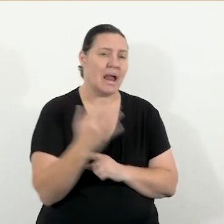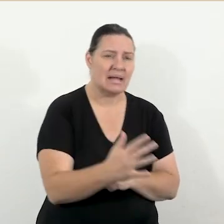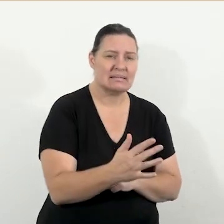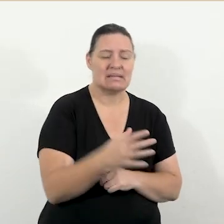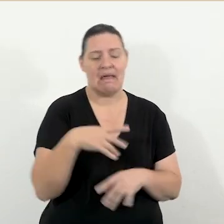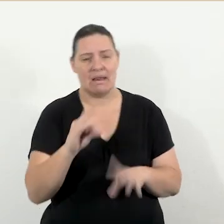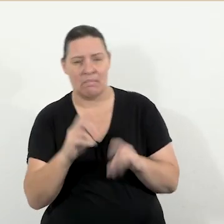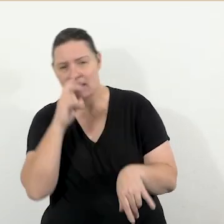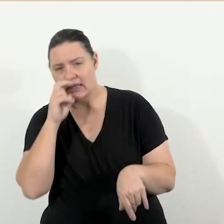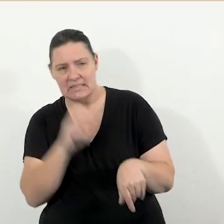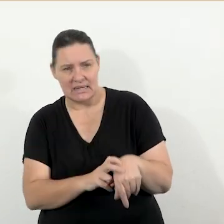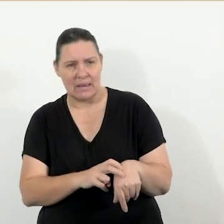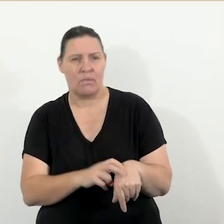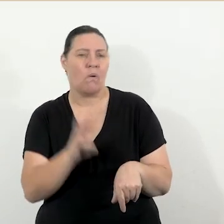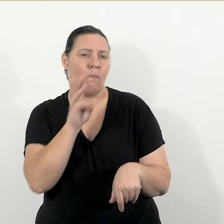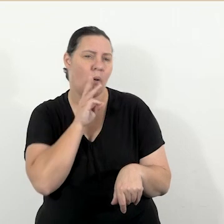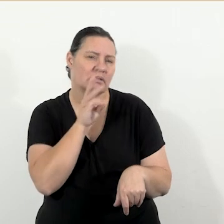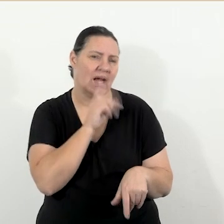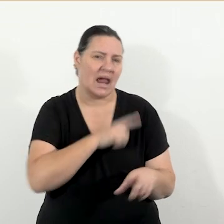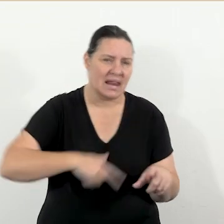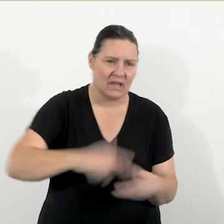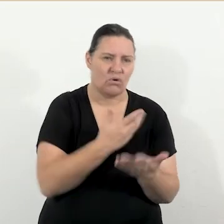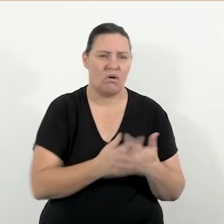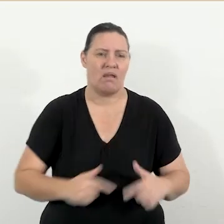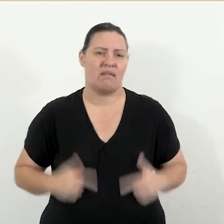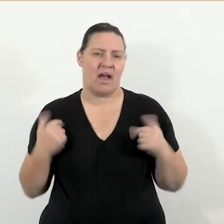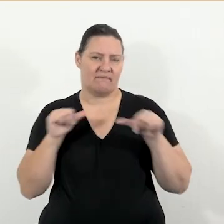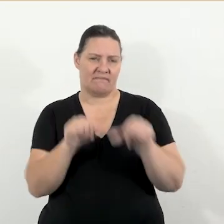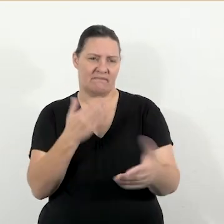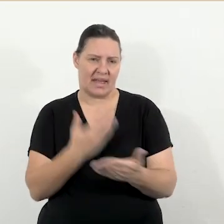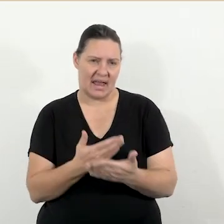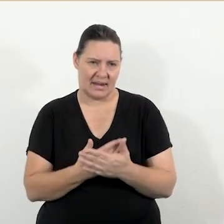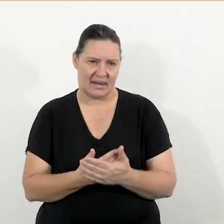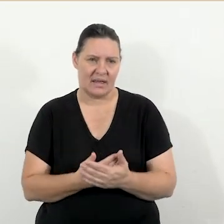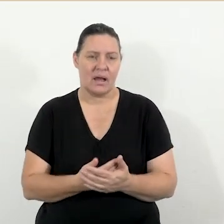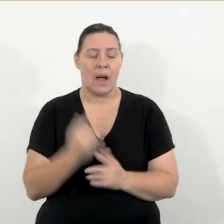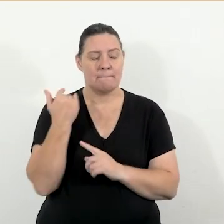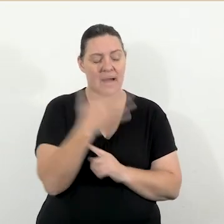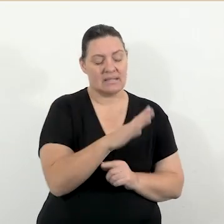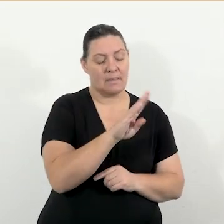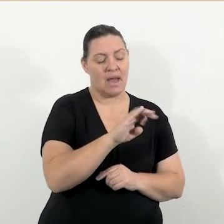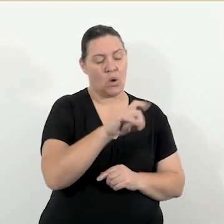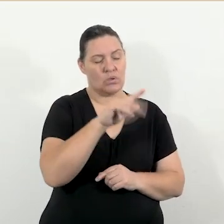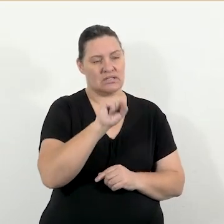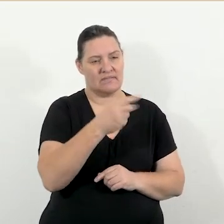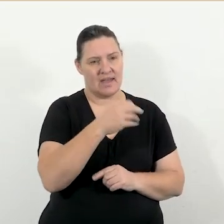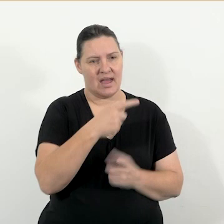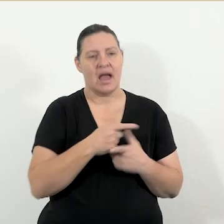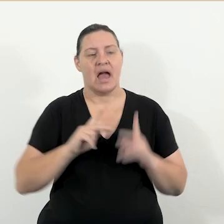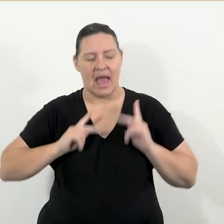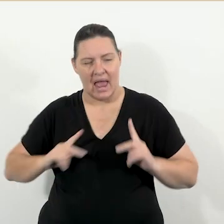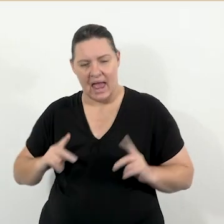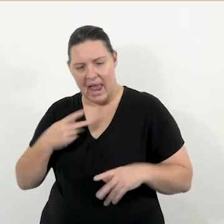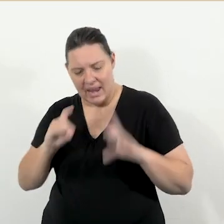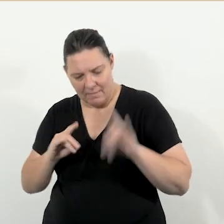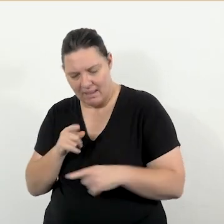and animals need water and land in order for them to survive. And we know that plants is the biosphere and animals is